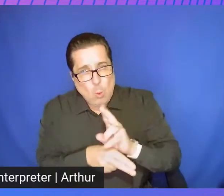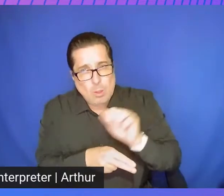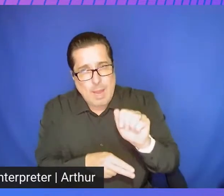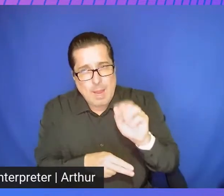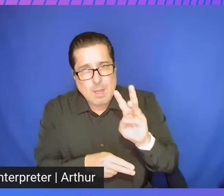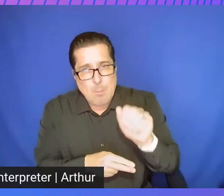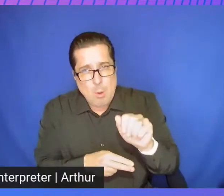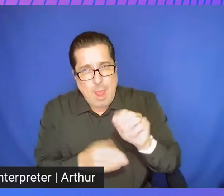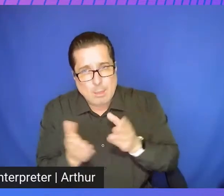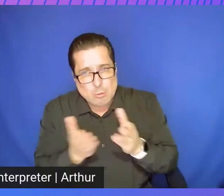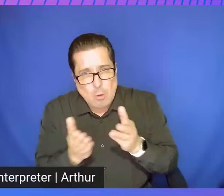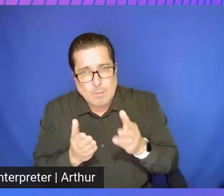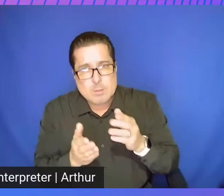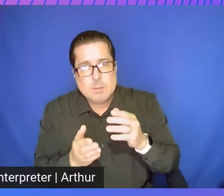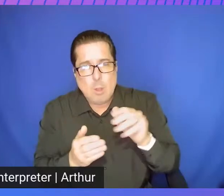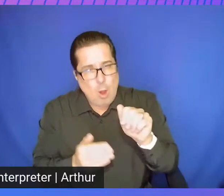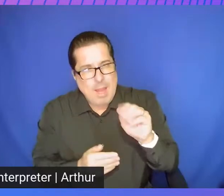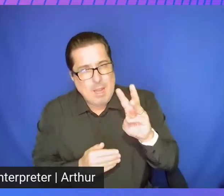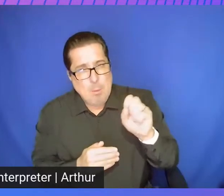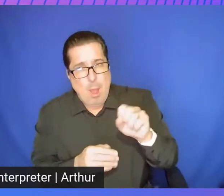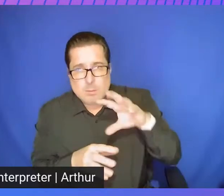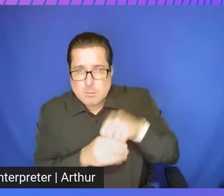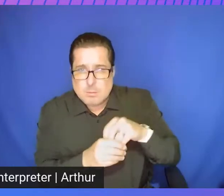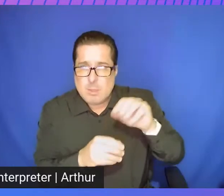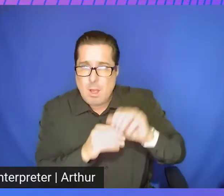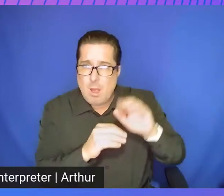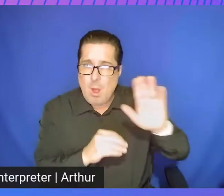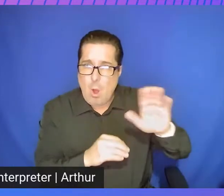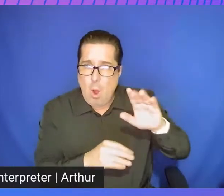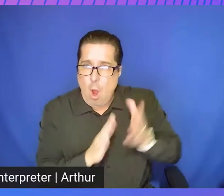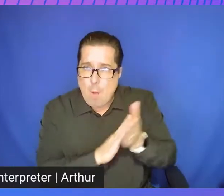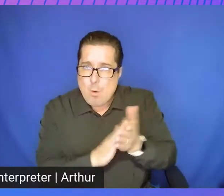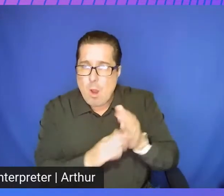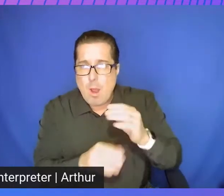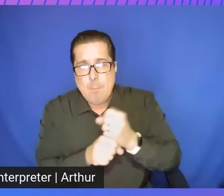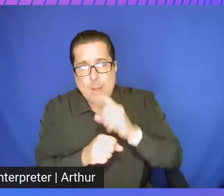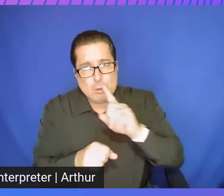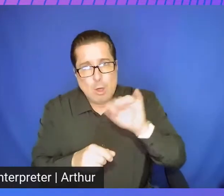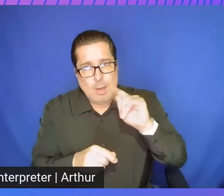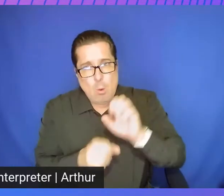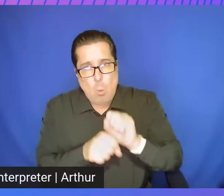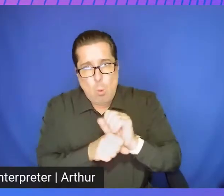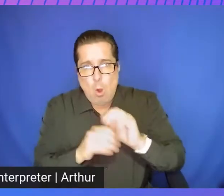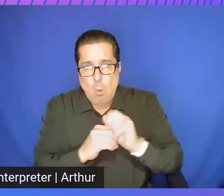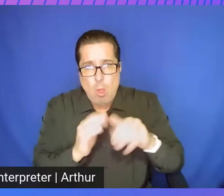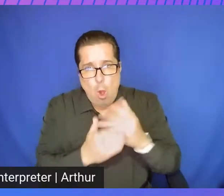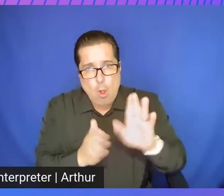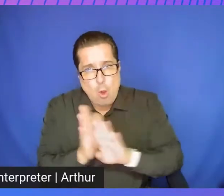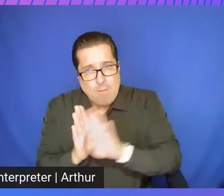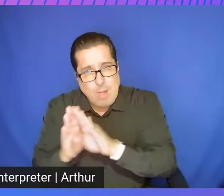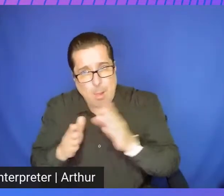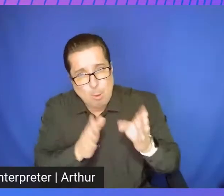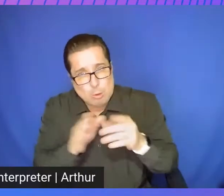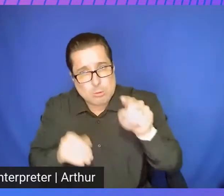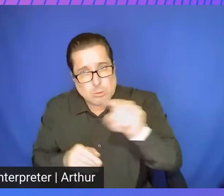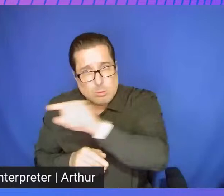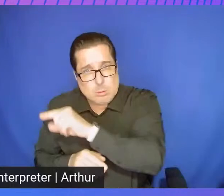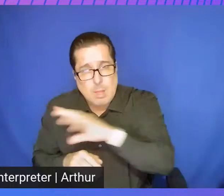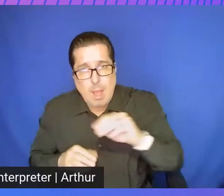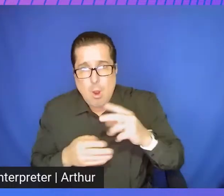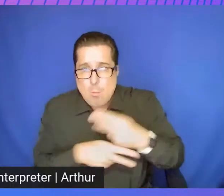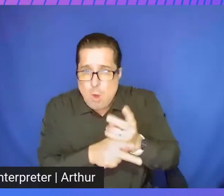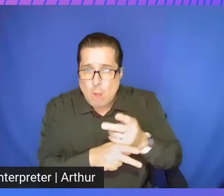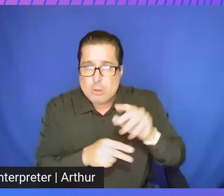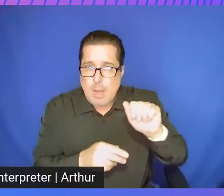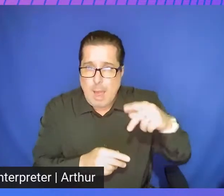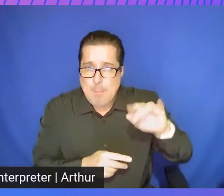in order to make your day-to-day operations and your day-to-day work with all your developers and your production applications seamless without